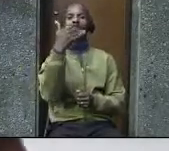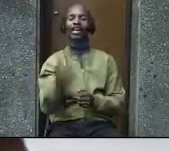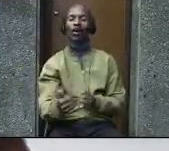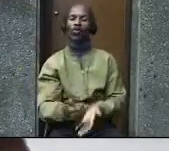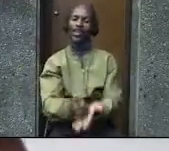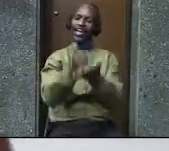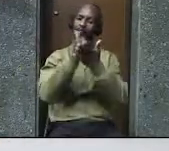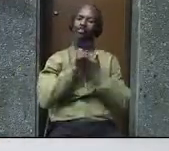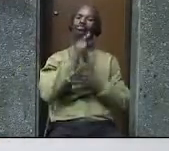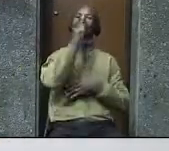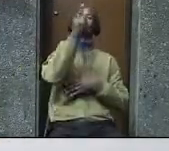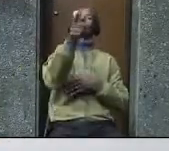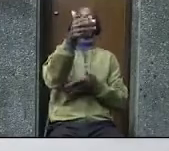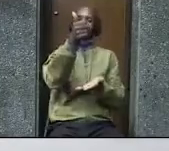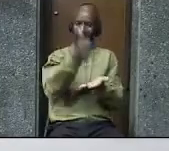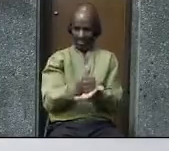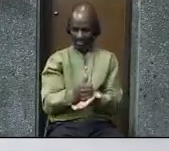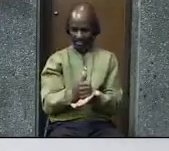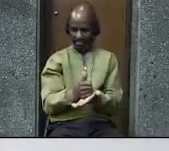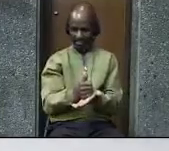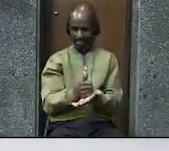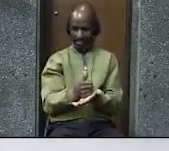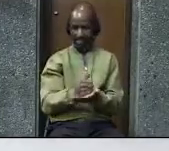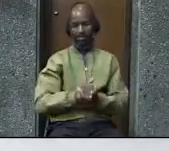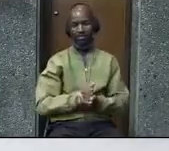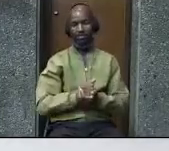help us to tell you to sit down.